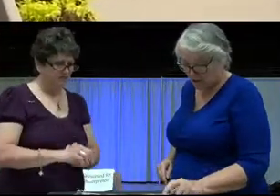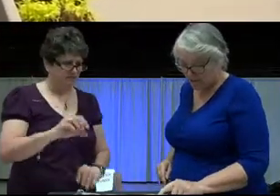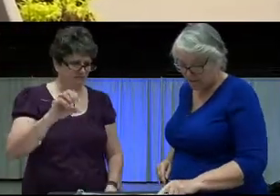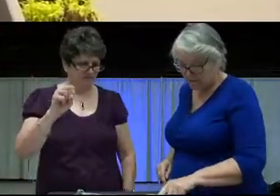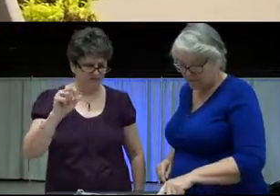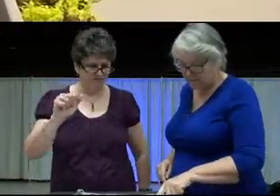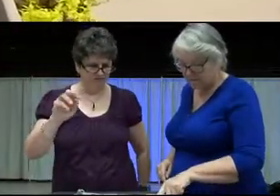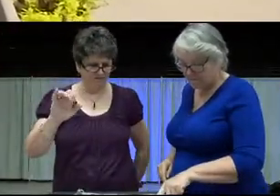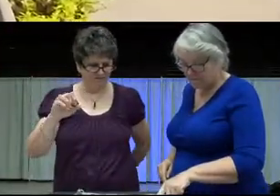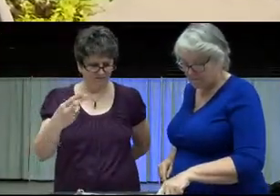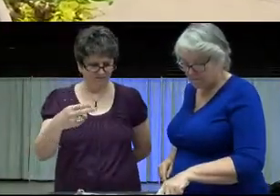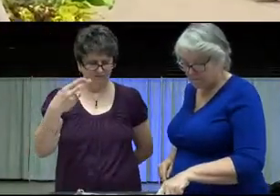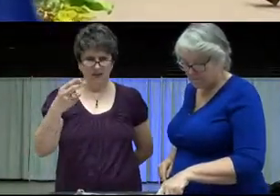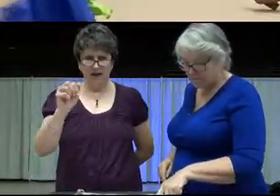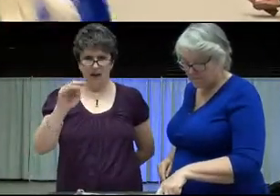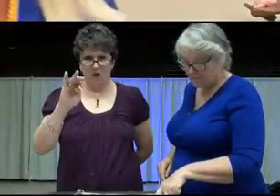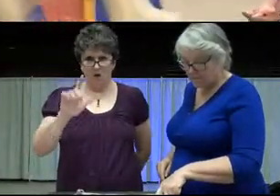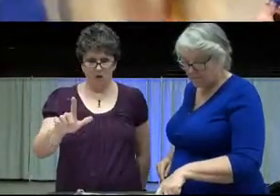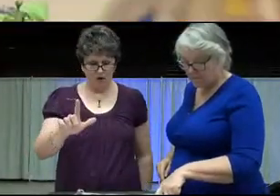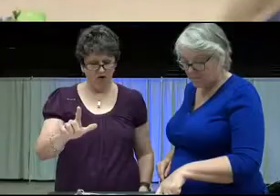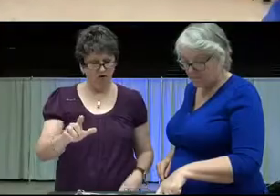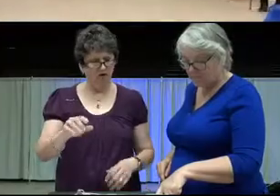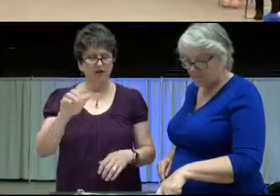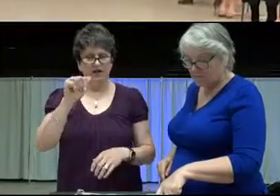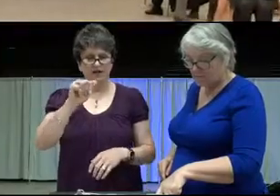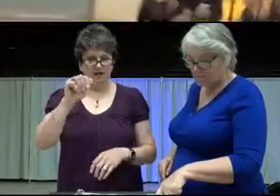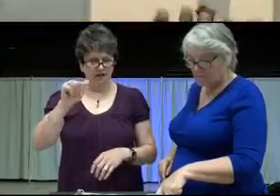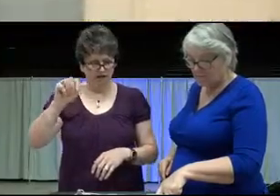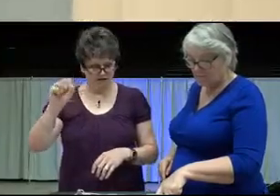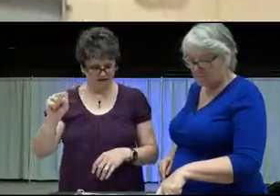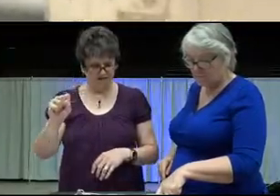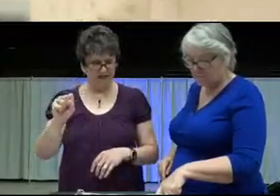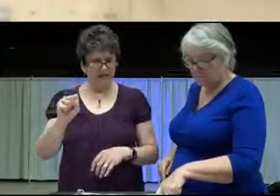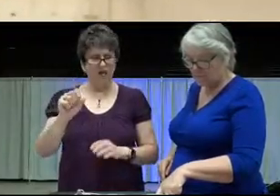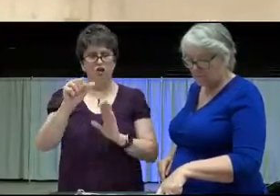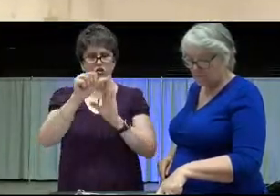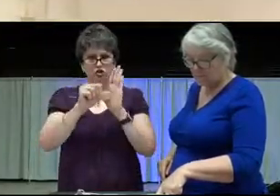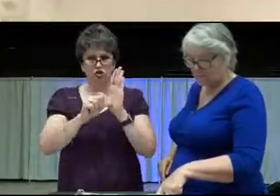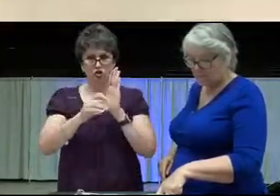Sarah Harrell, Associate of Applied Science, Surgical Technology, Honors.